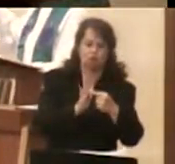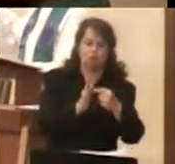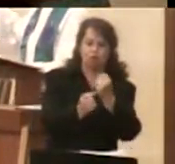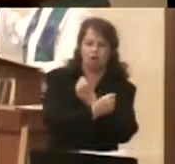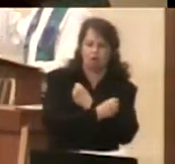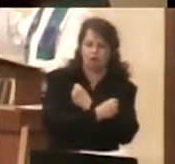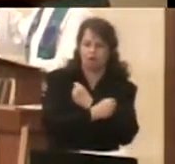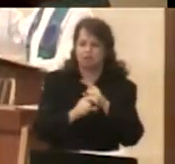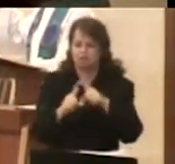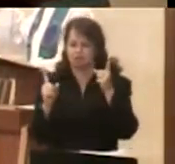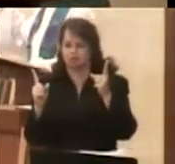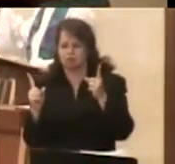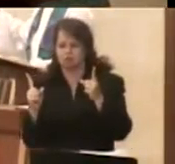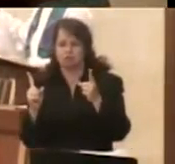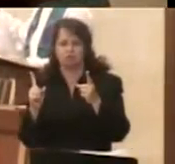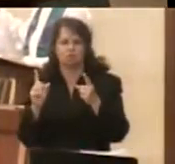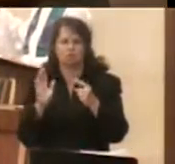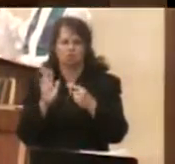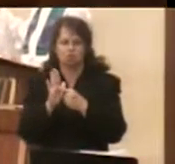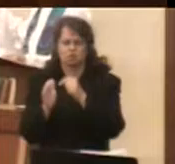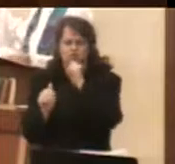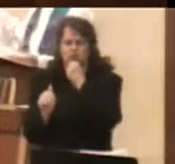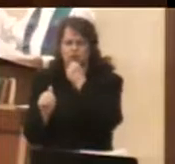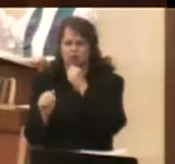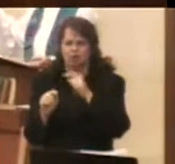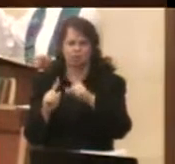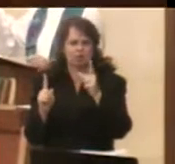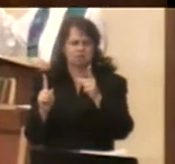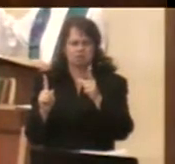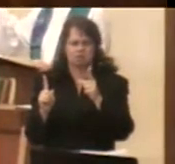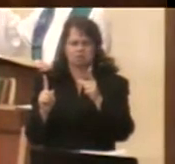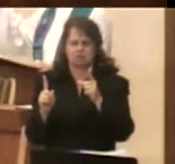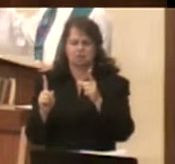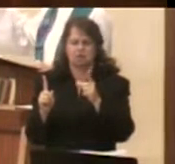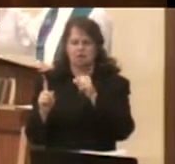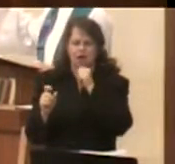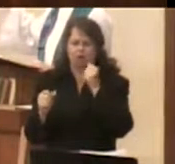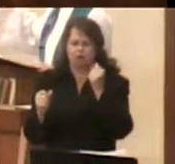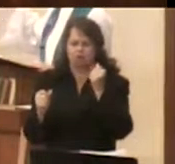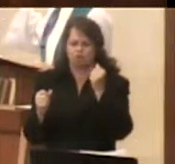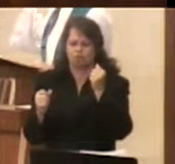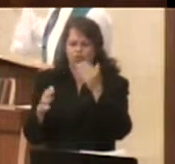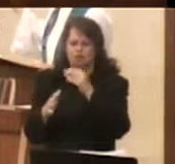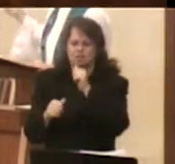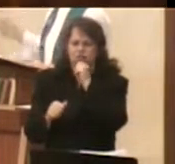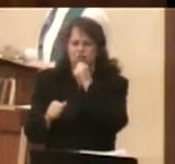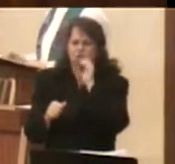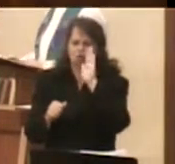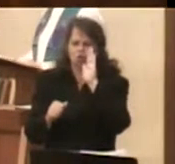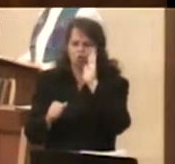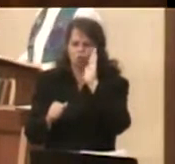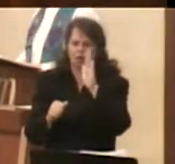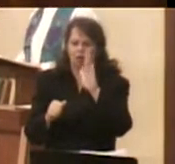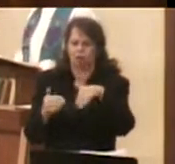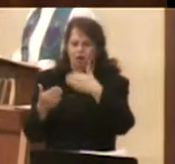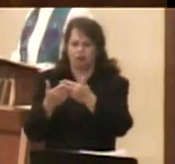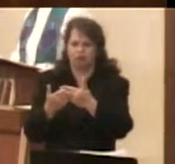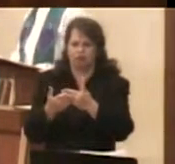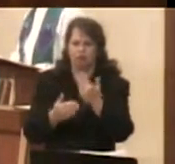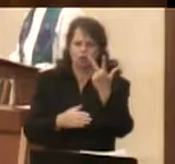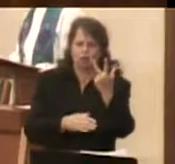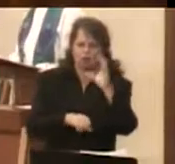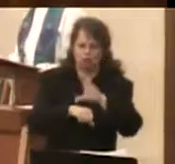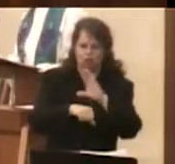is coming but is encouraged to not fear that suffering to come. Three churches are called to